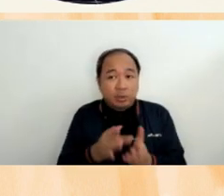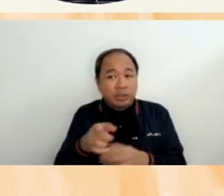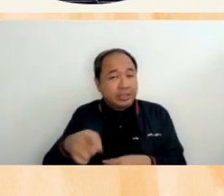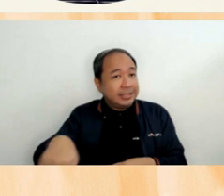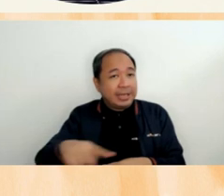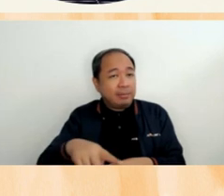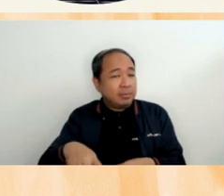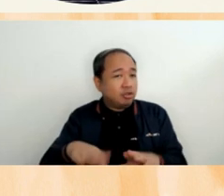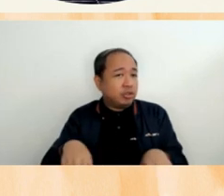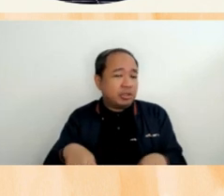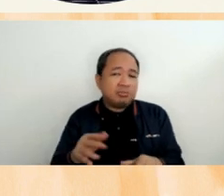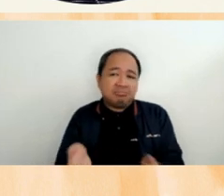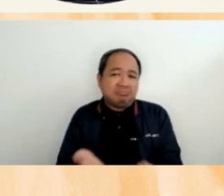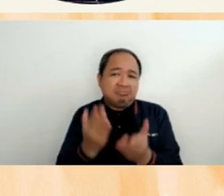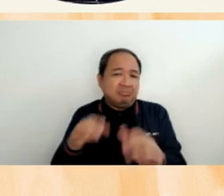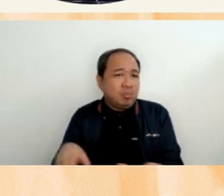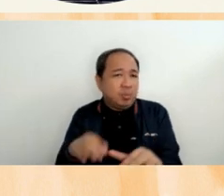things independently.